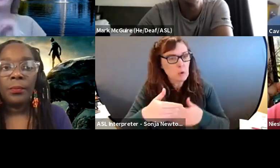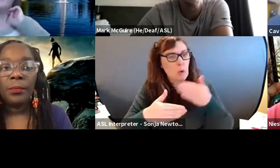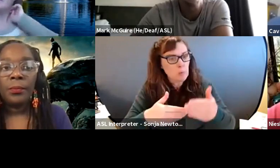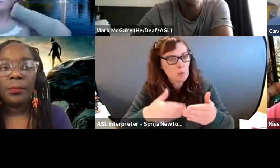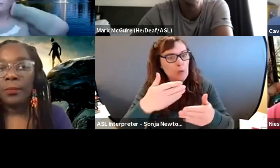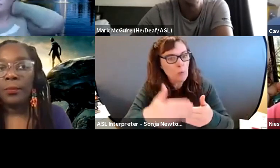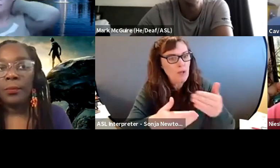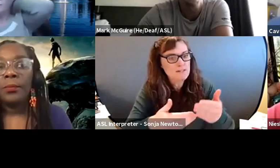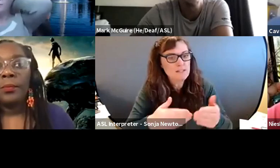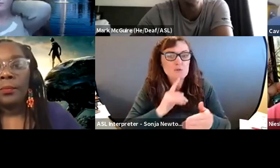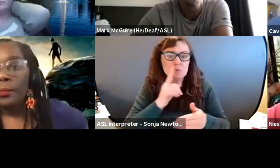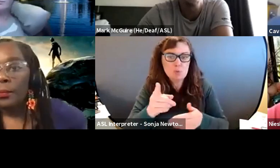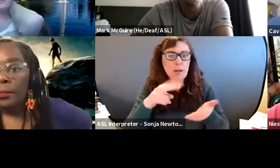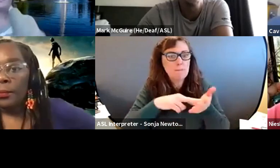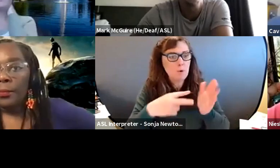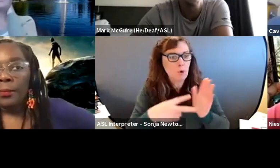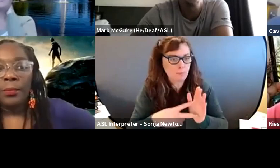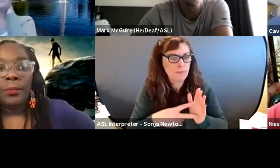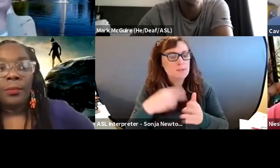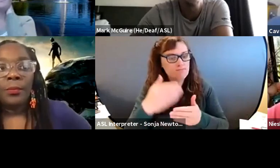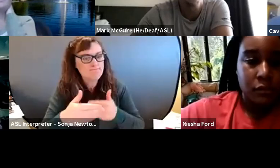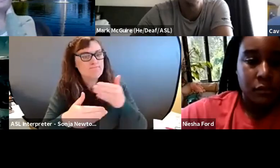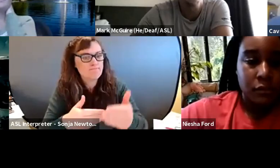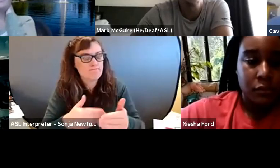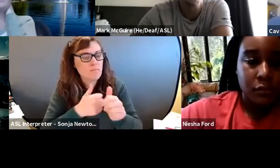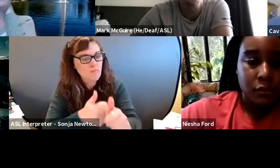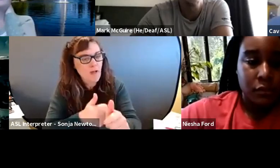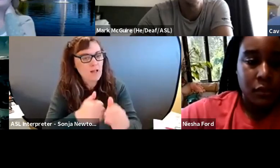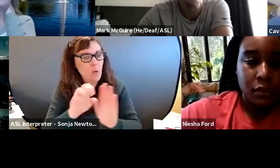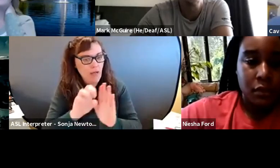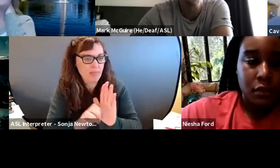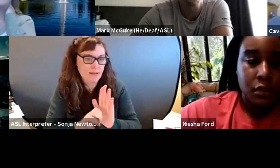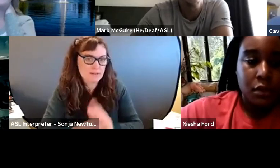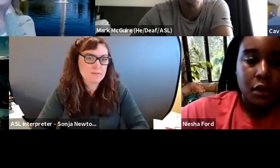like intentionally and ethically to be the better designer.